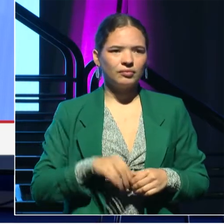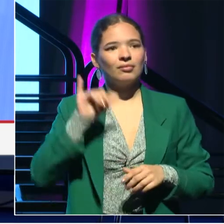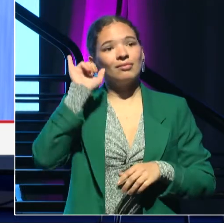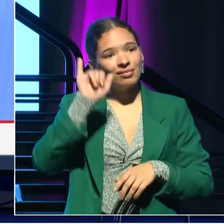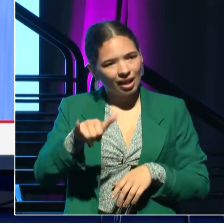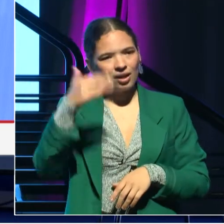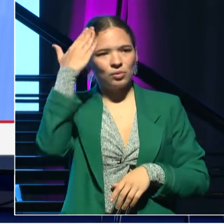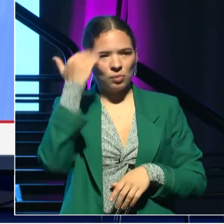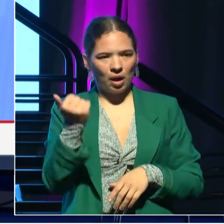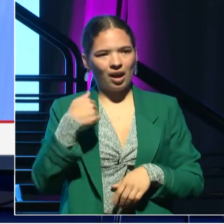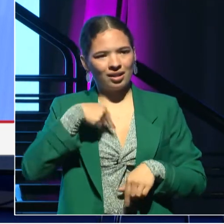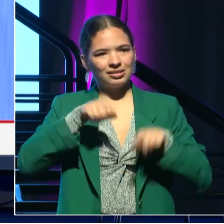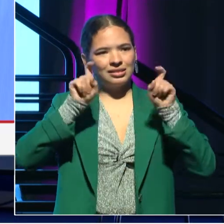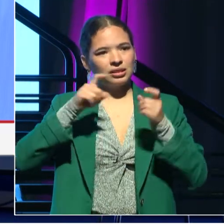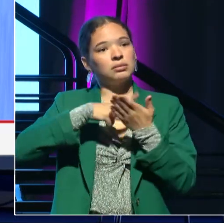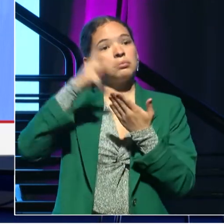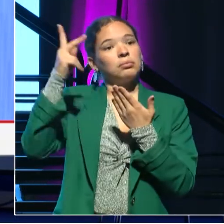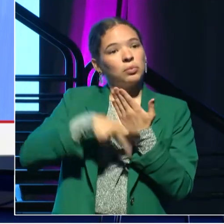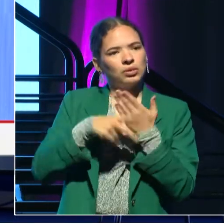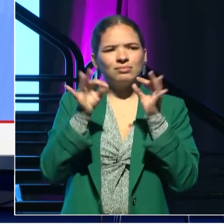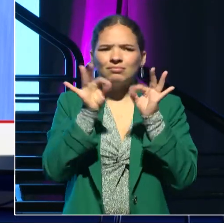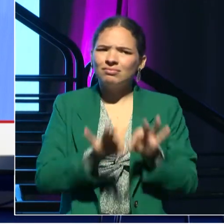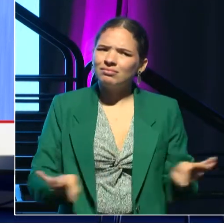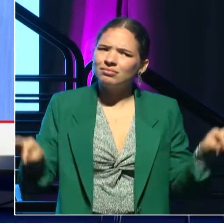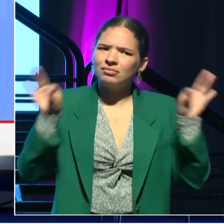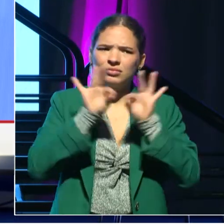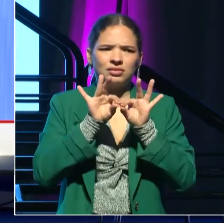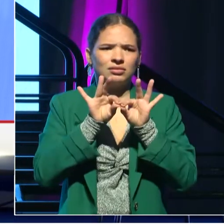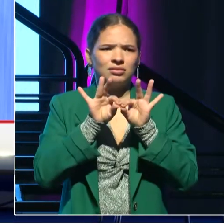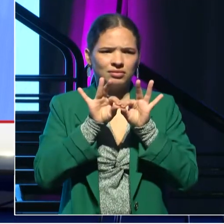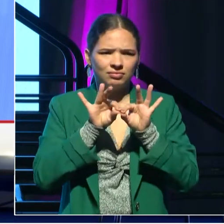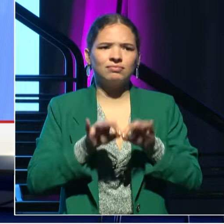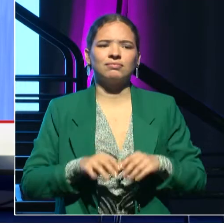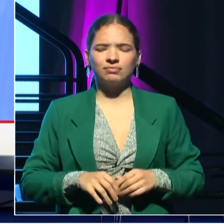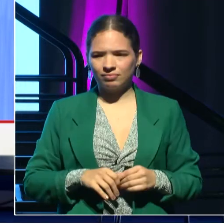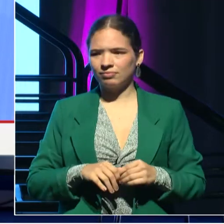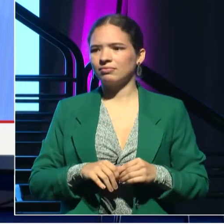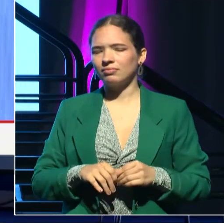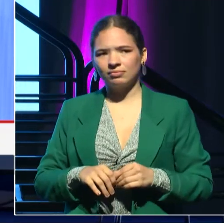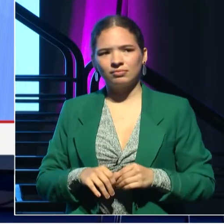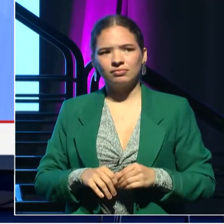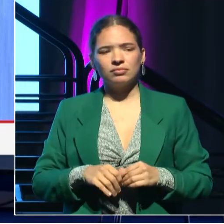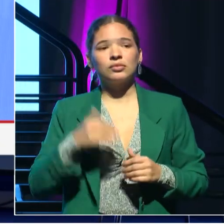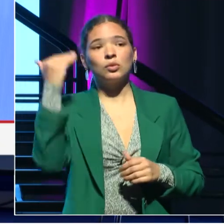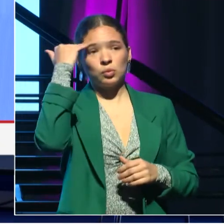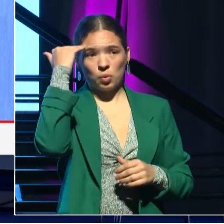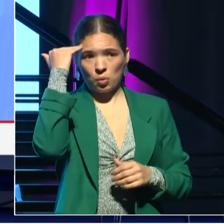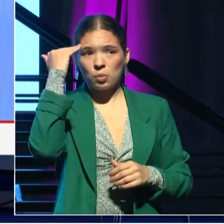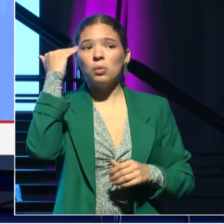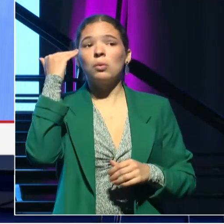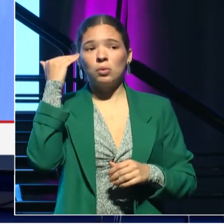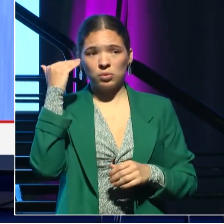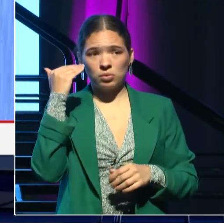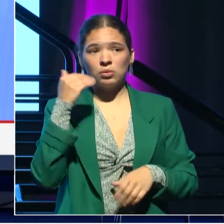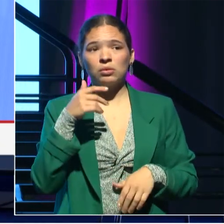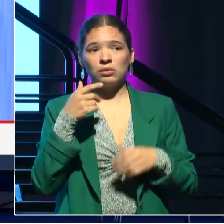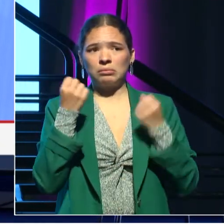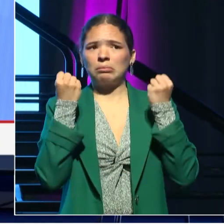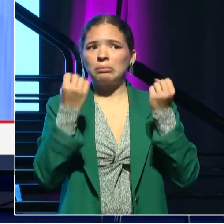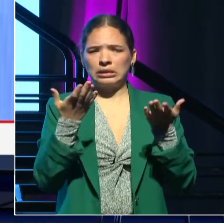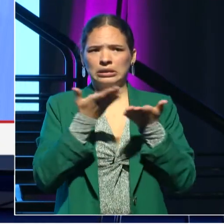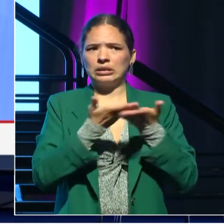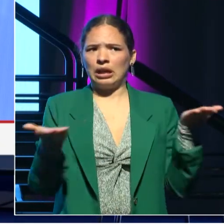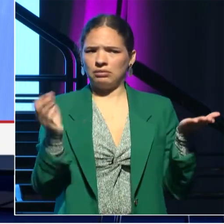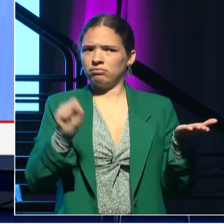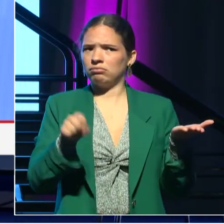is so important to what we have to do. We know, however, that there are a lot of forces that contribute